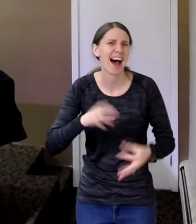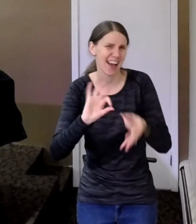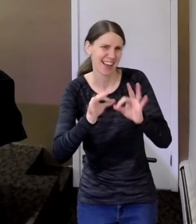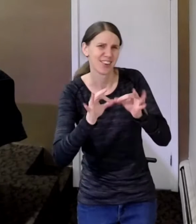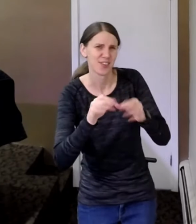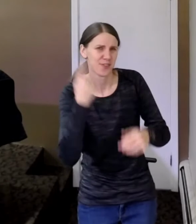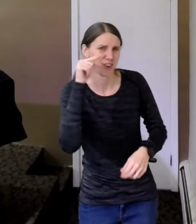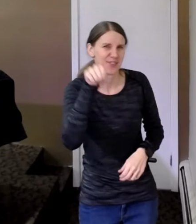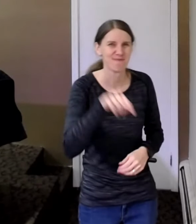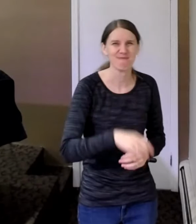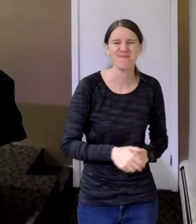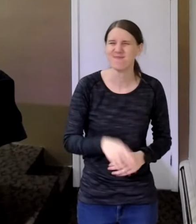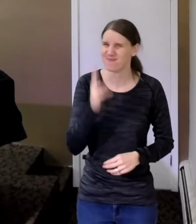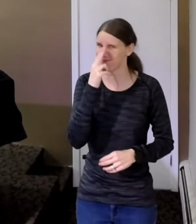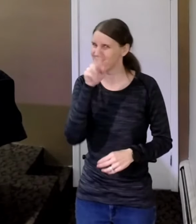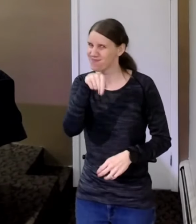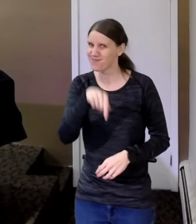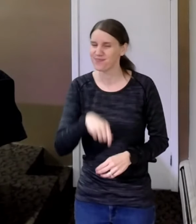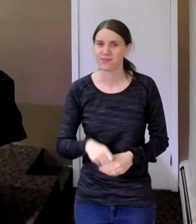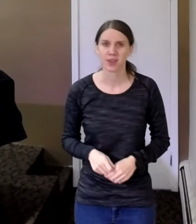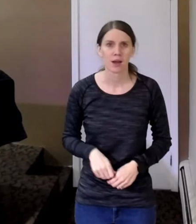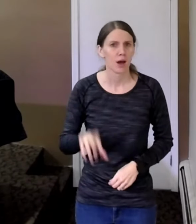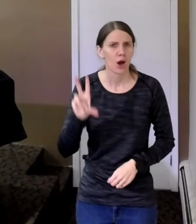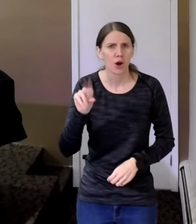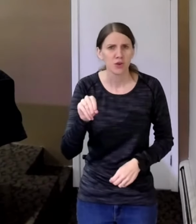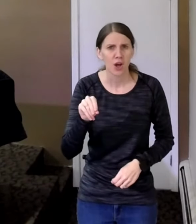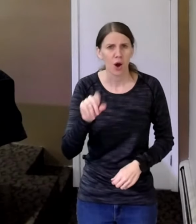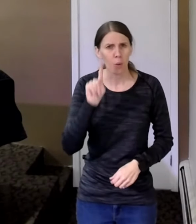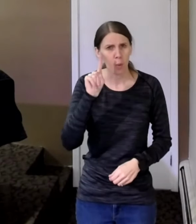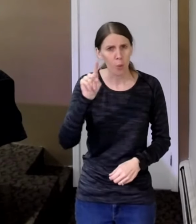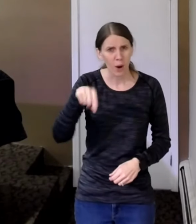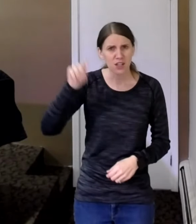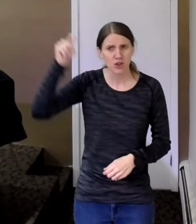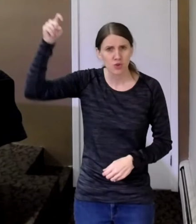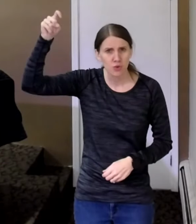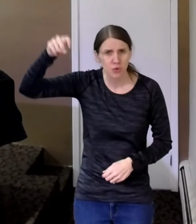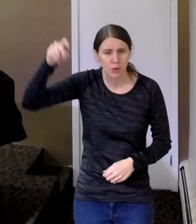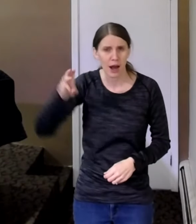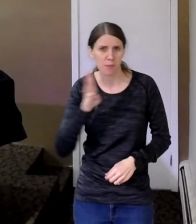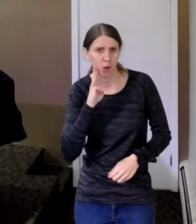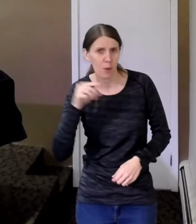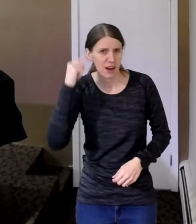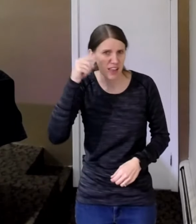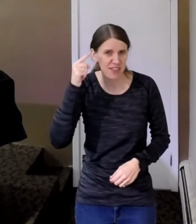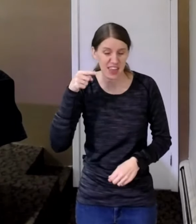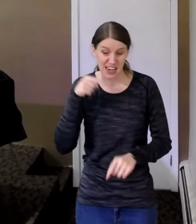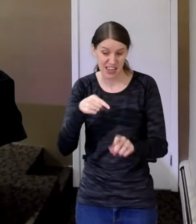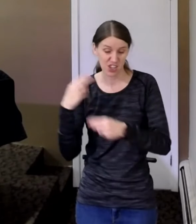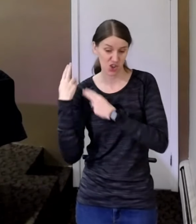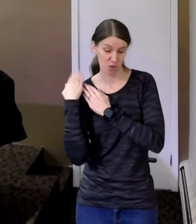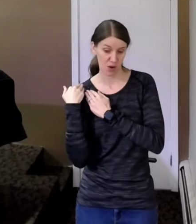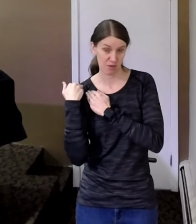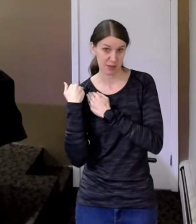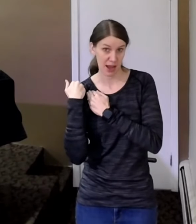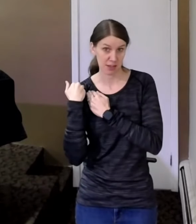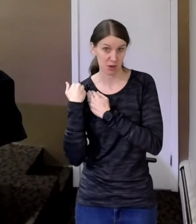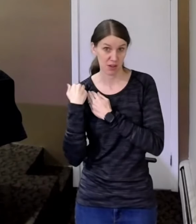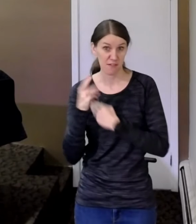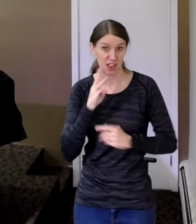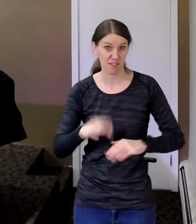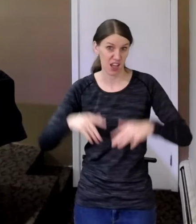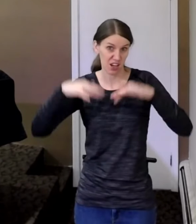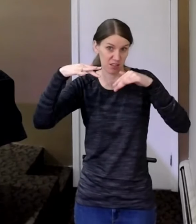It says, no single drop of water thinks it's responsible for the flood.